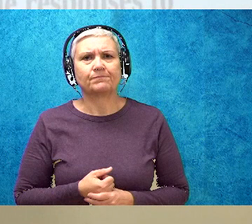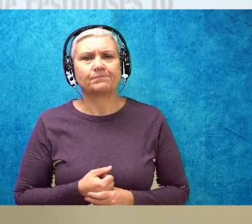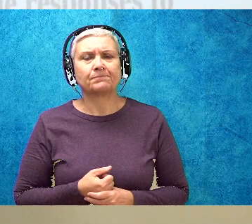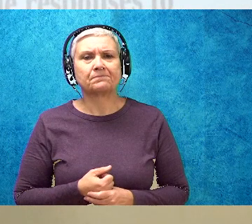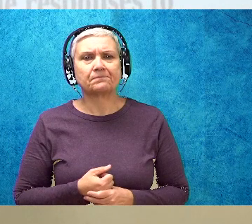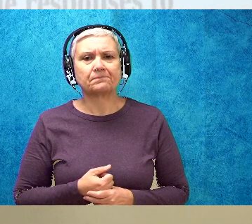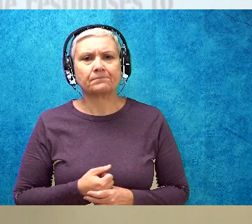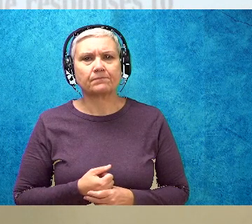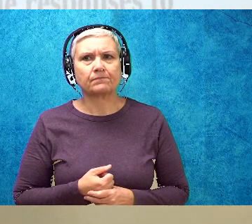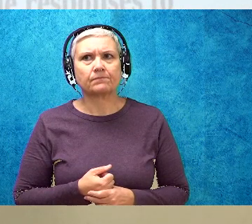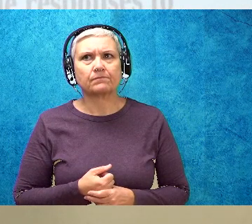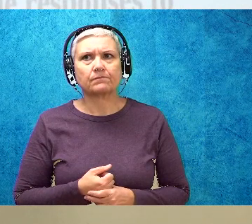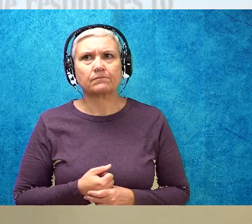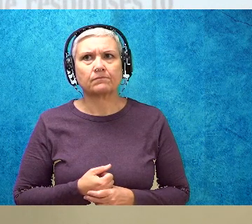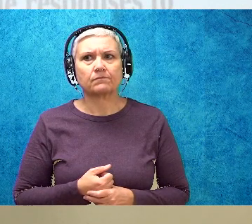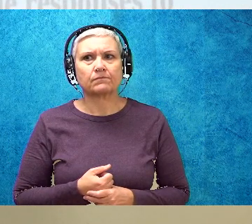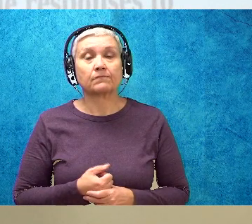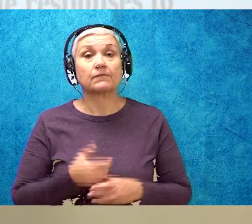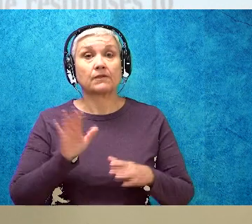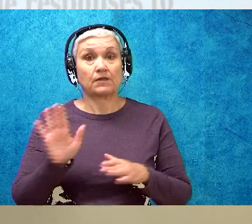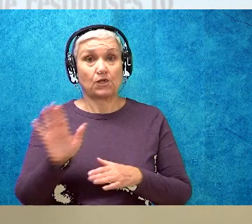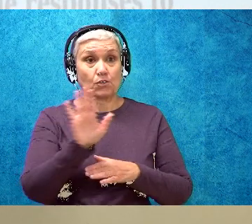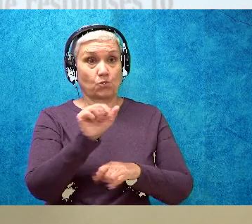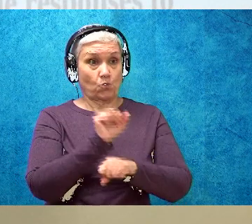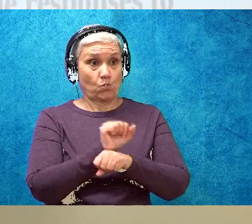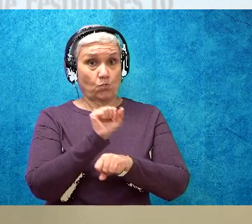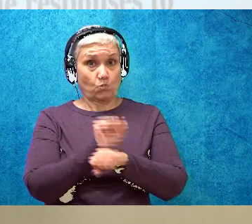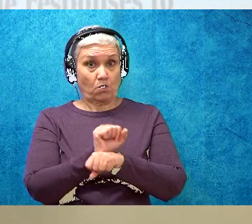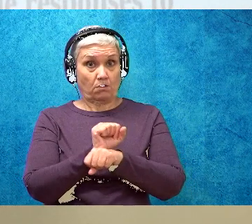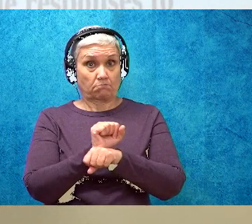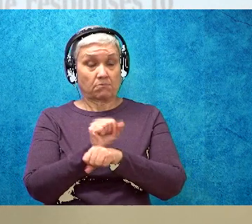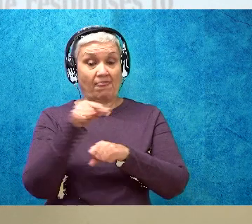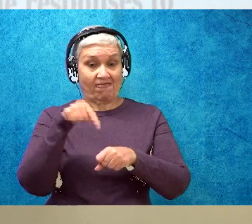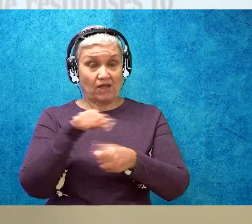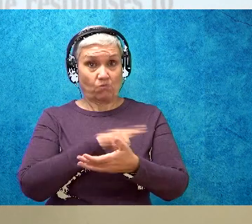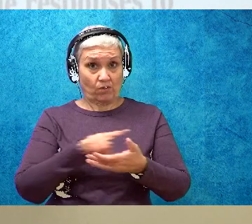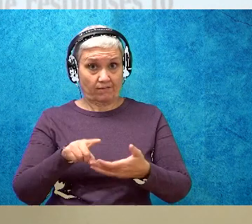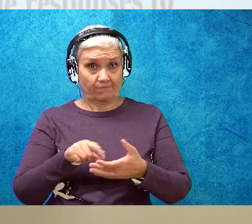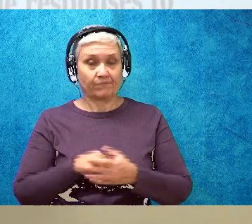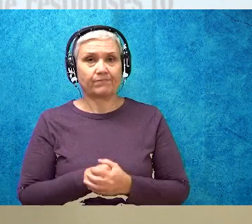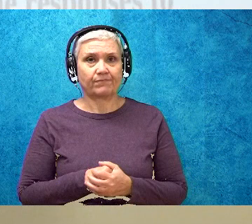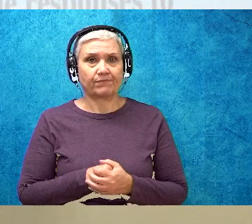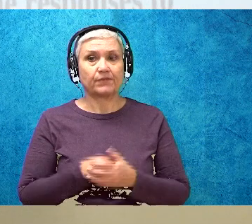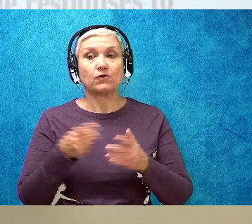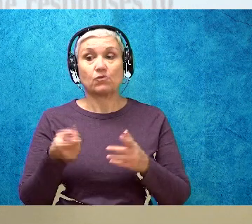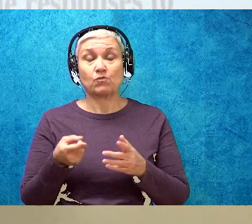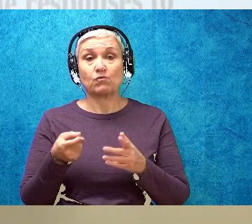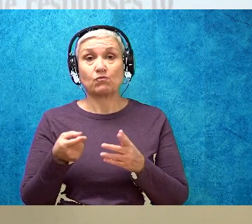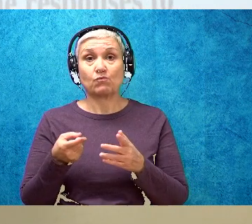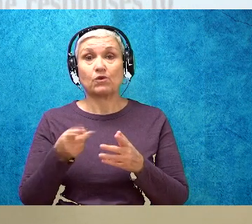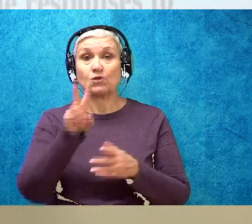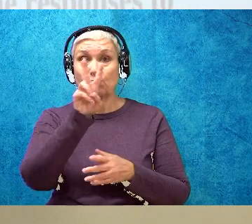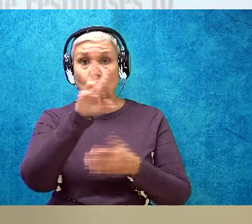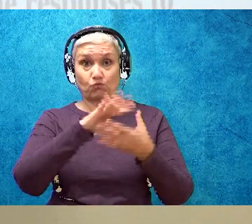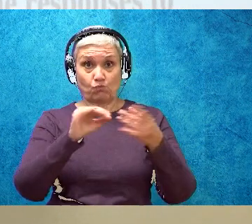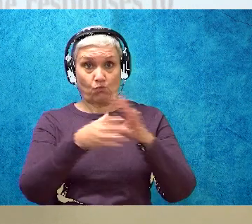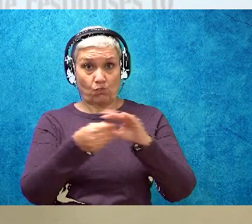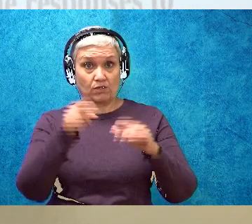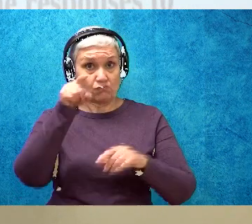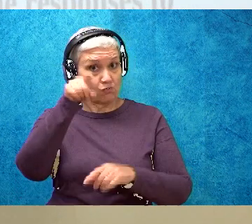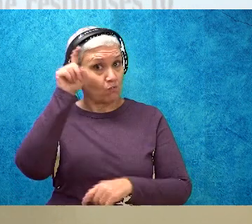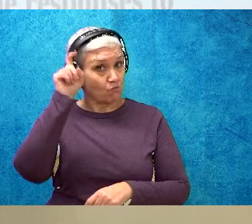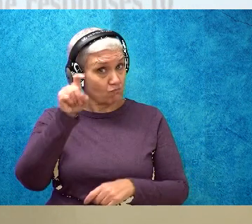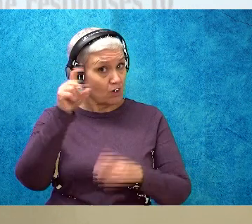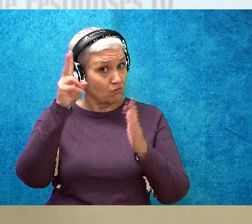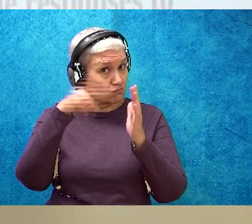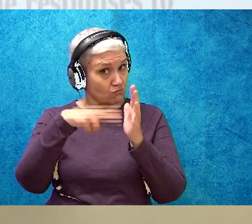Now, your work for this week is as follows. You have been assigned 2 stories that you guys are going